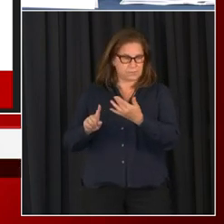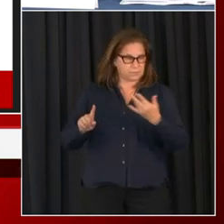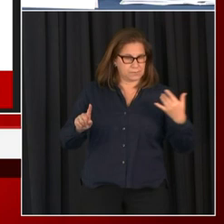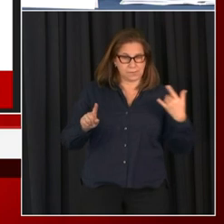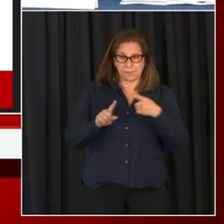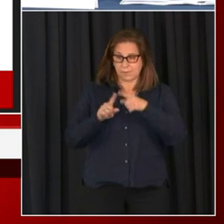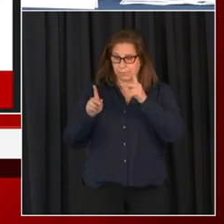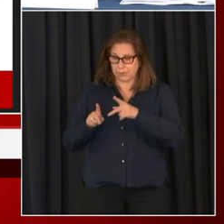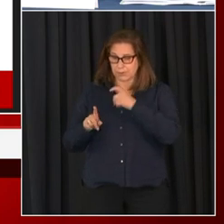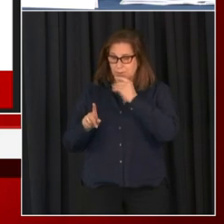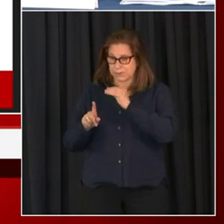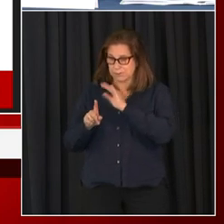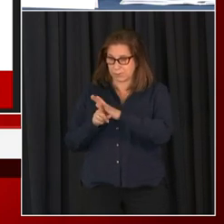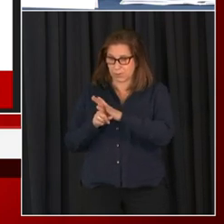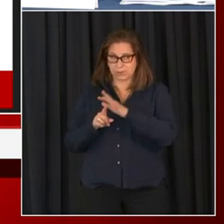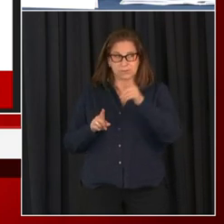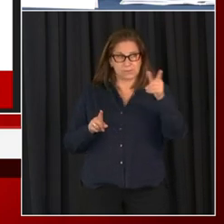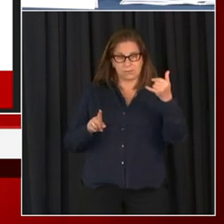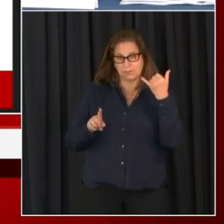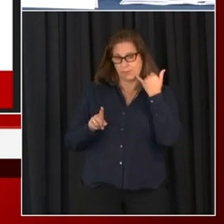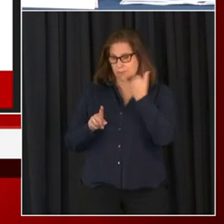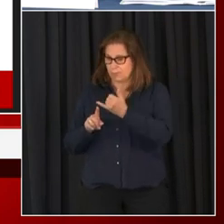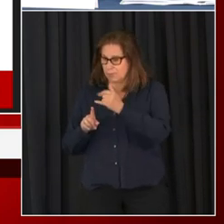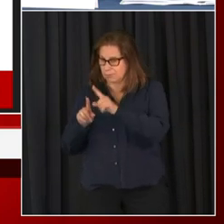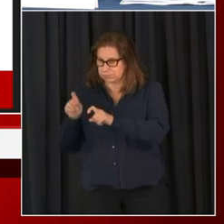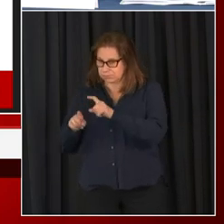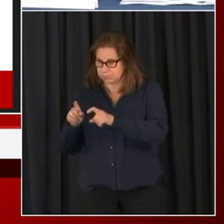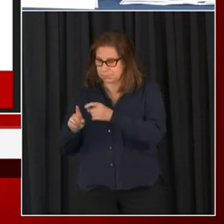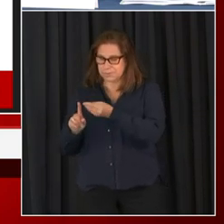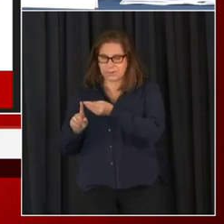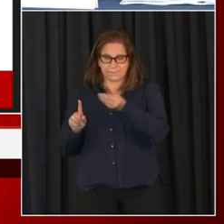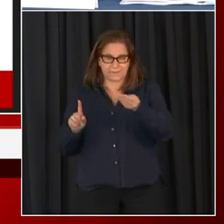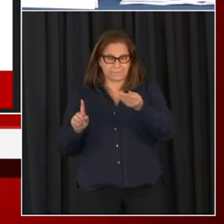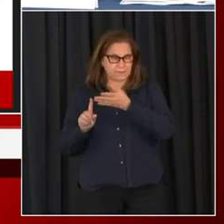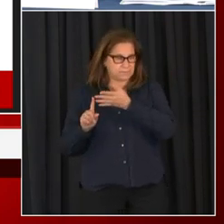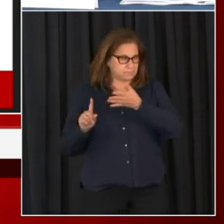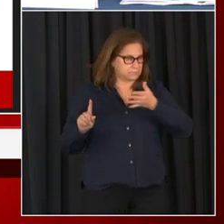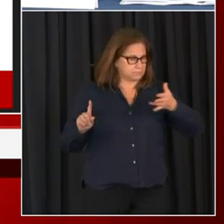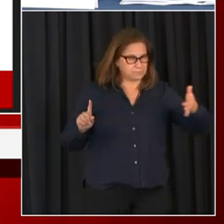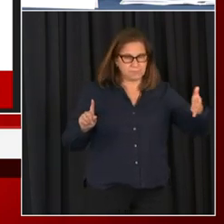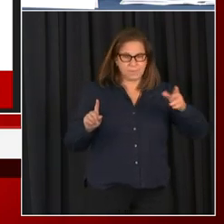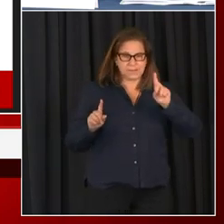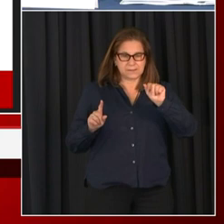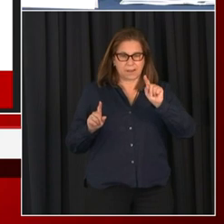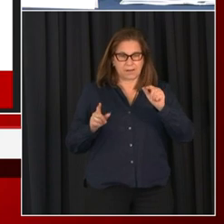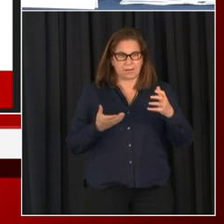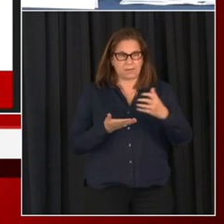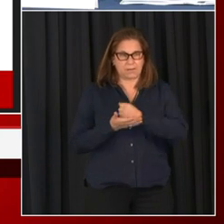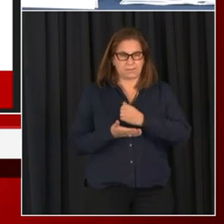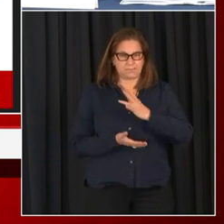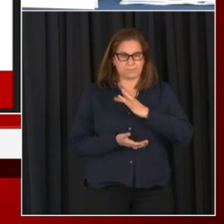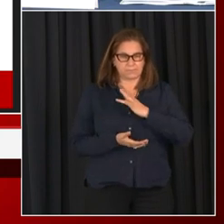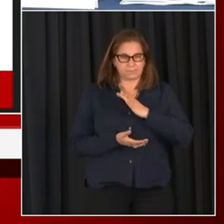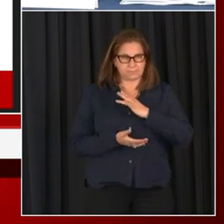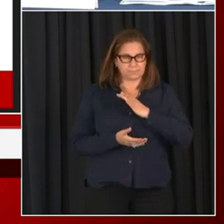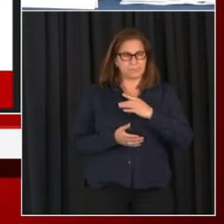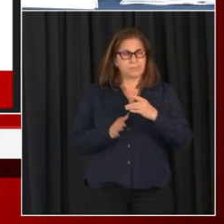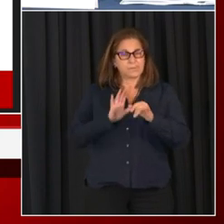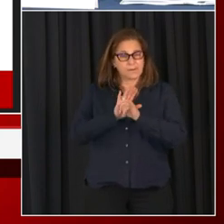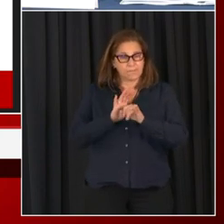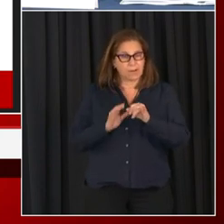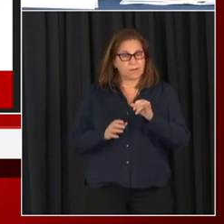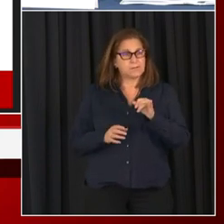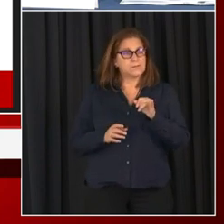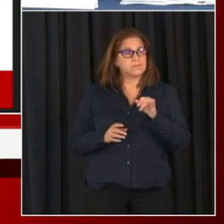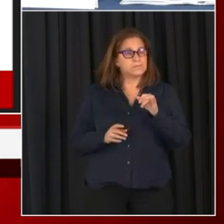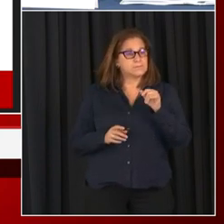at the time of their diagnosis or not. We have before you today, we will just be discussing out